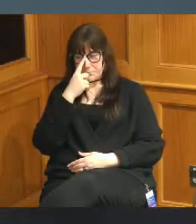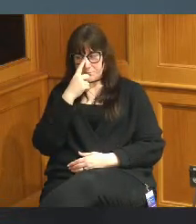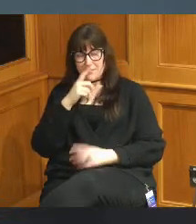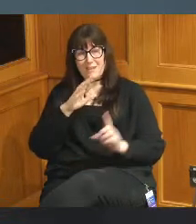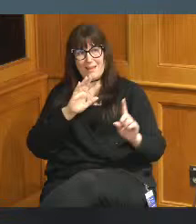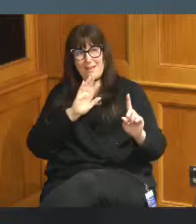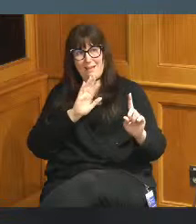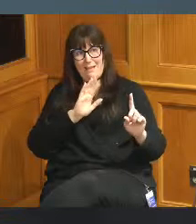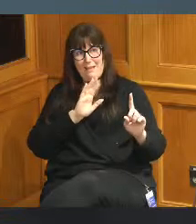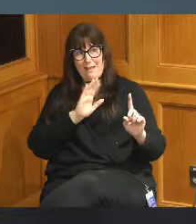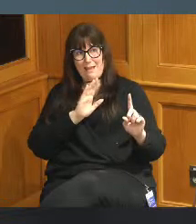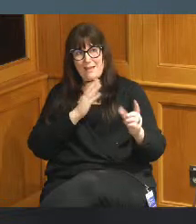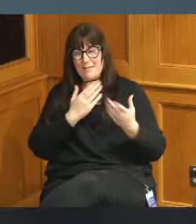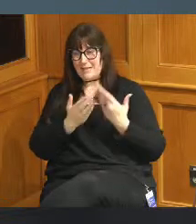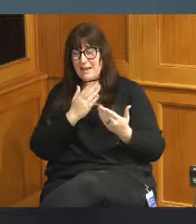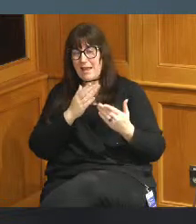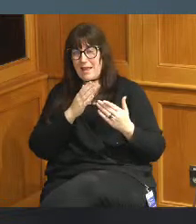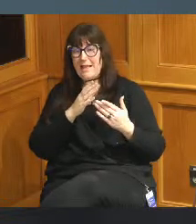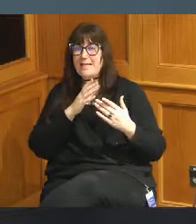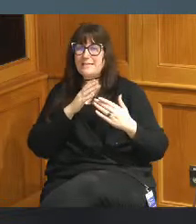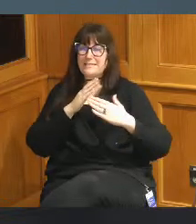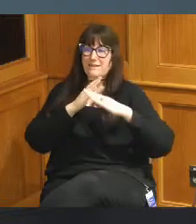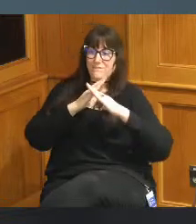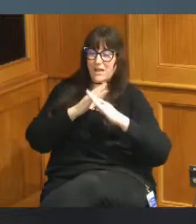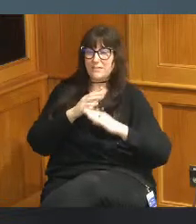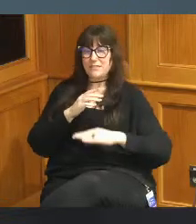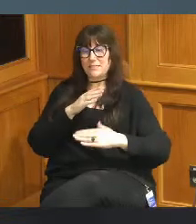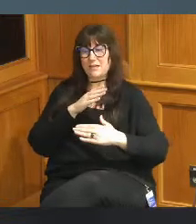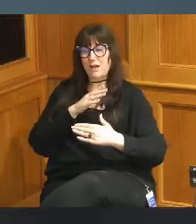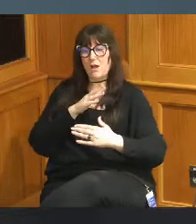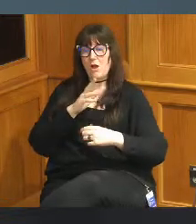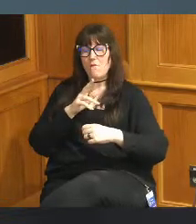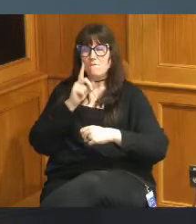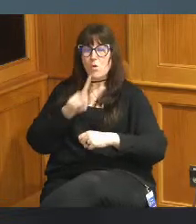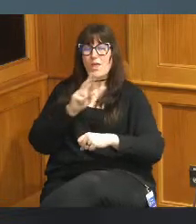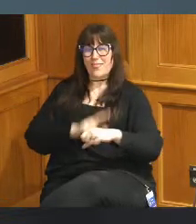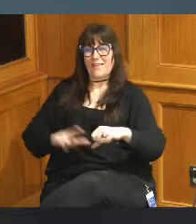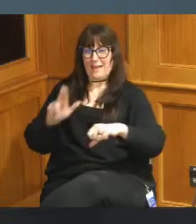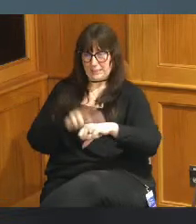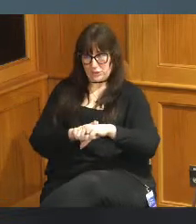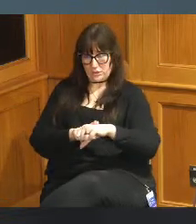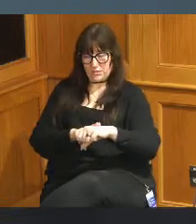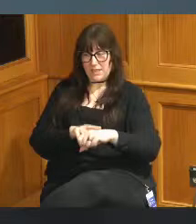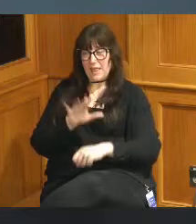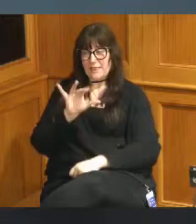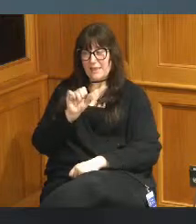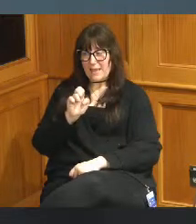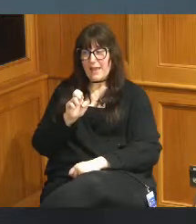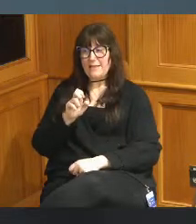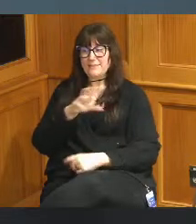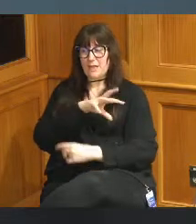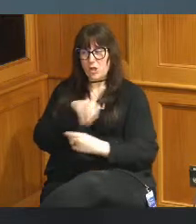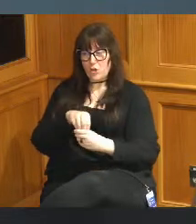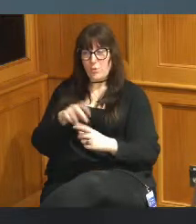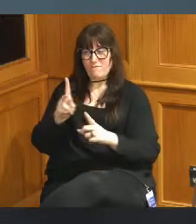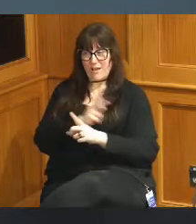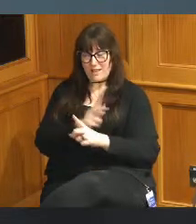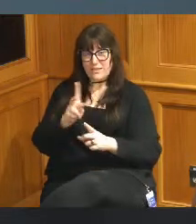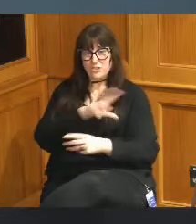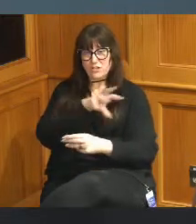that may need to be defended on behalf of the nation. Those cases include violations